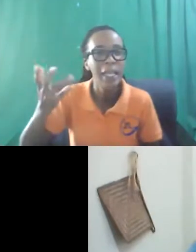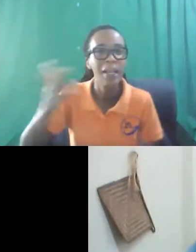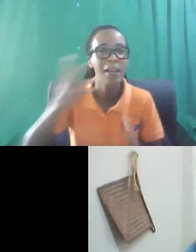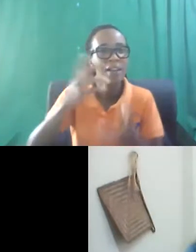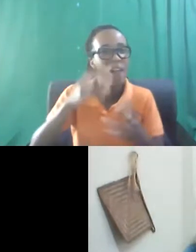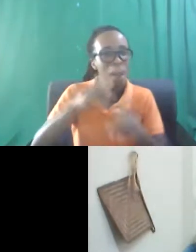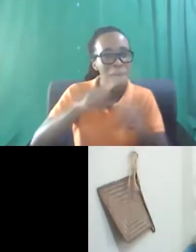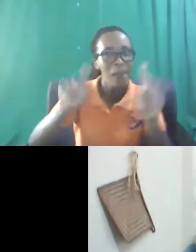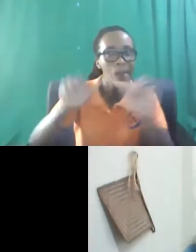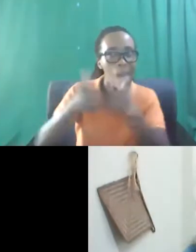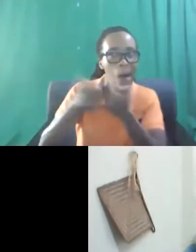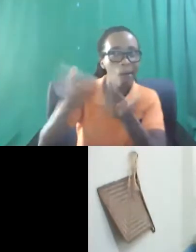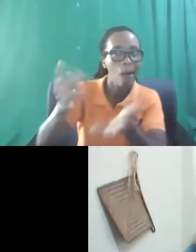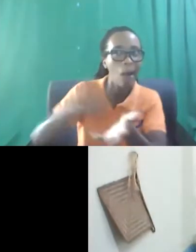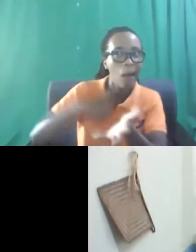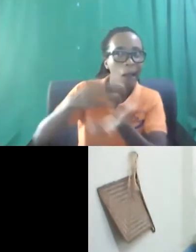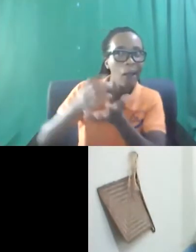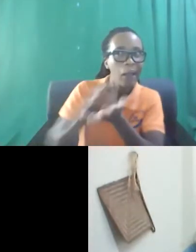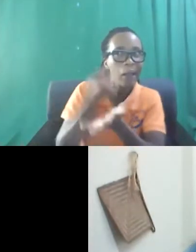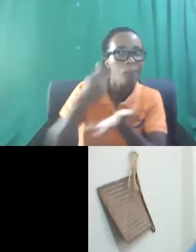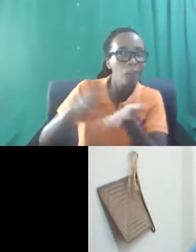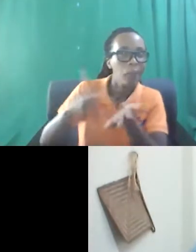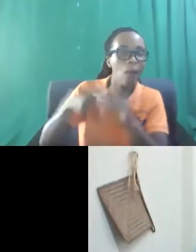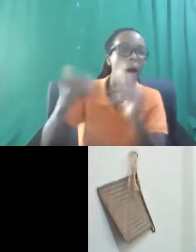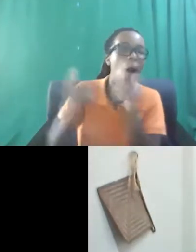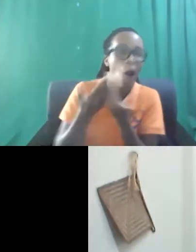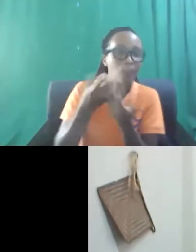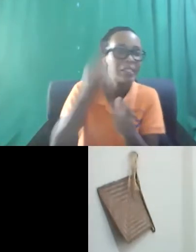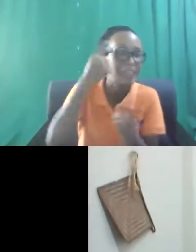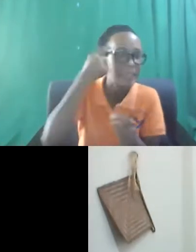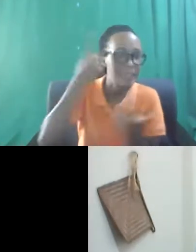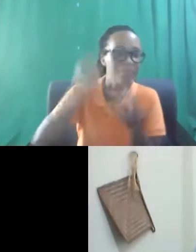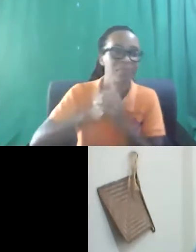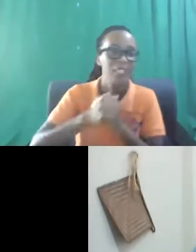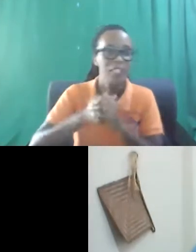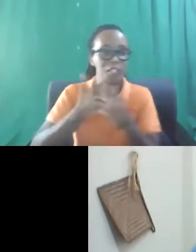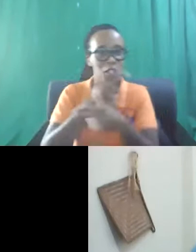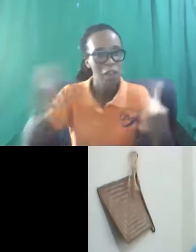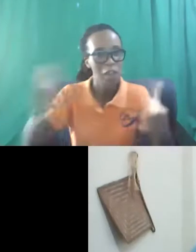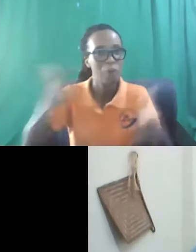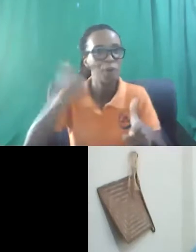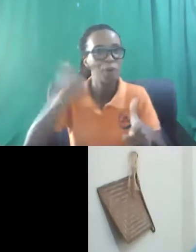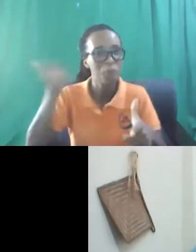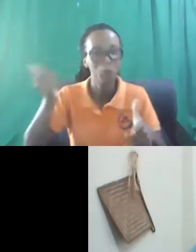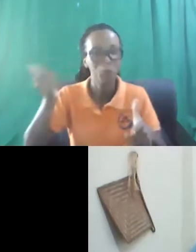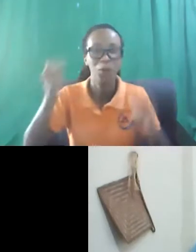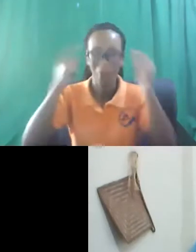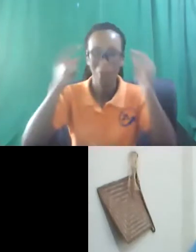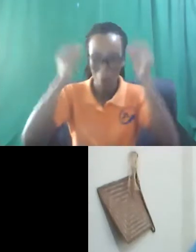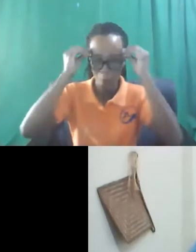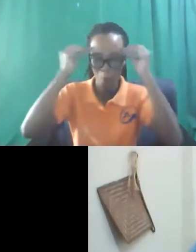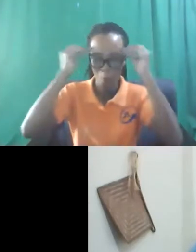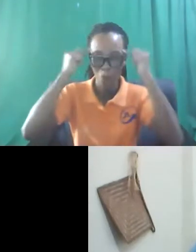So that was like sign language linguistics aha moment.